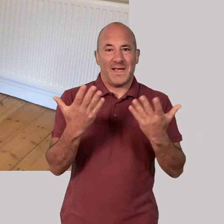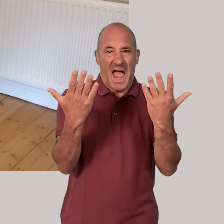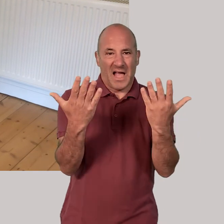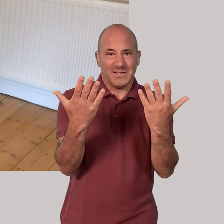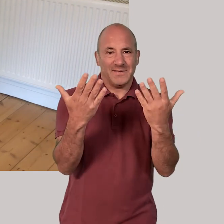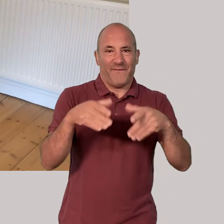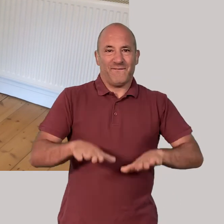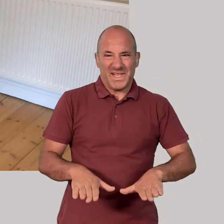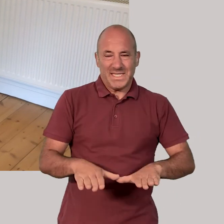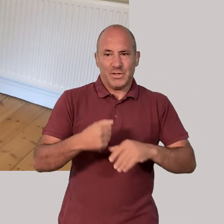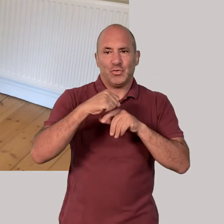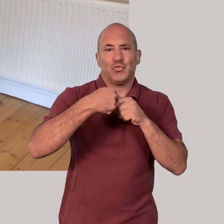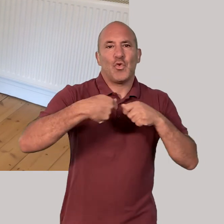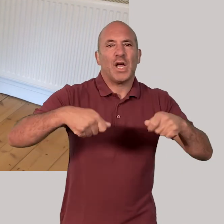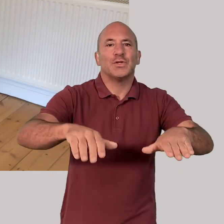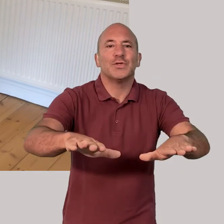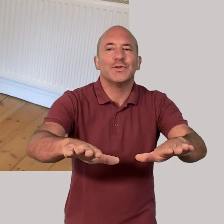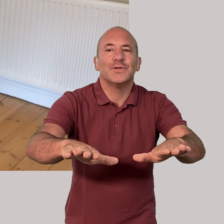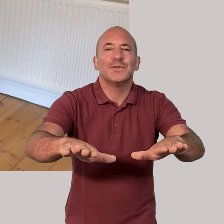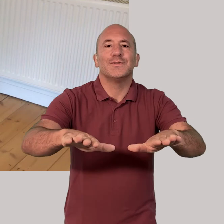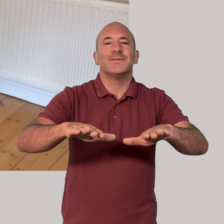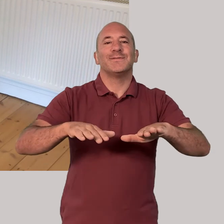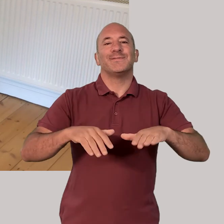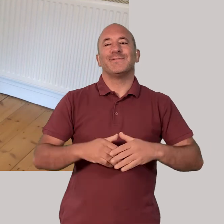2 feet and 2 hands outstretched.